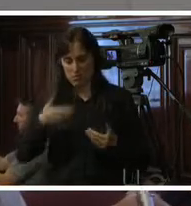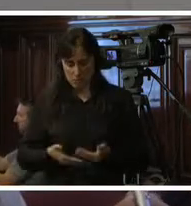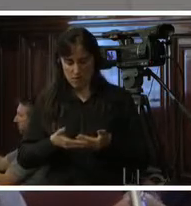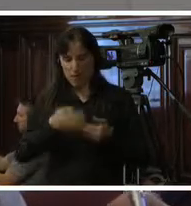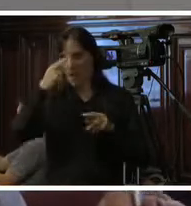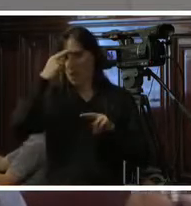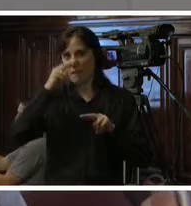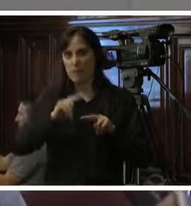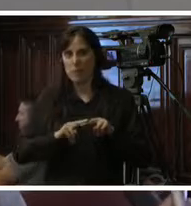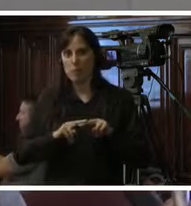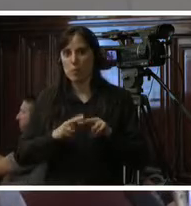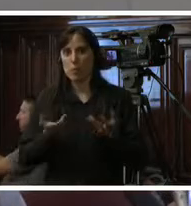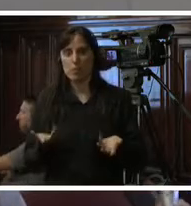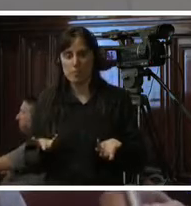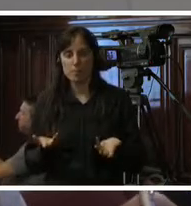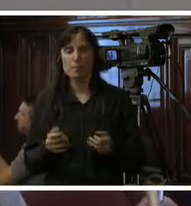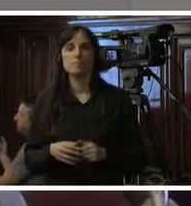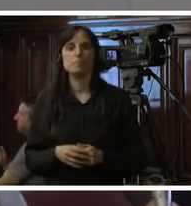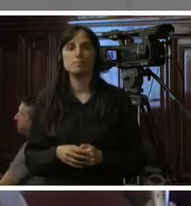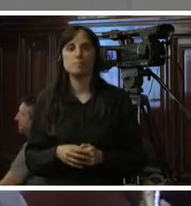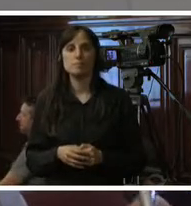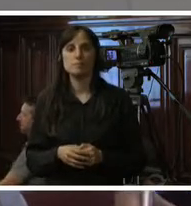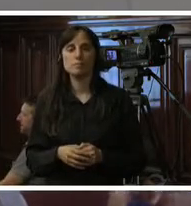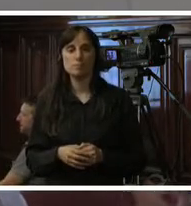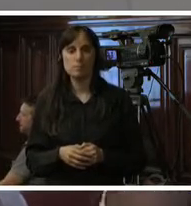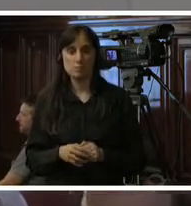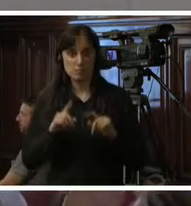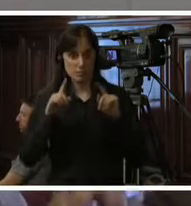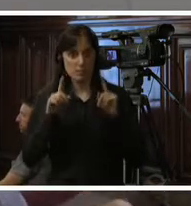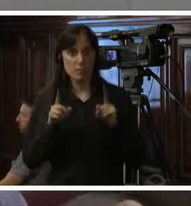And also the